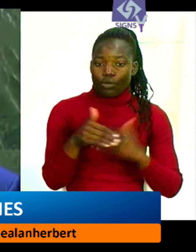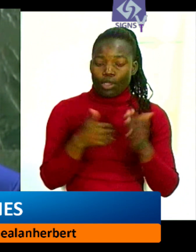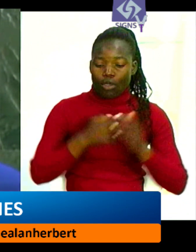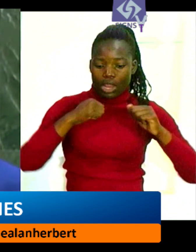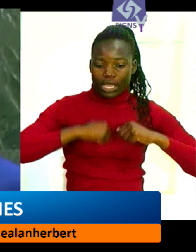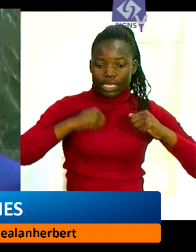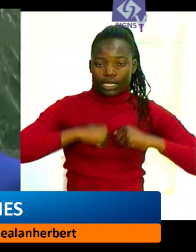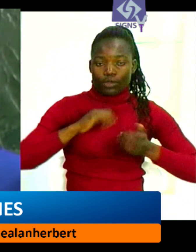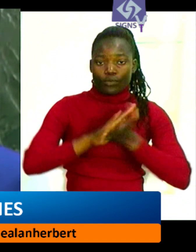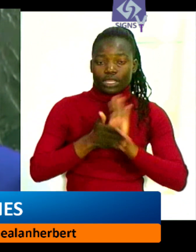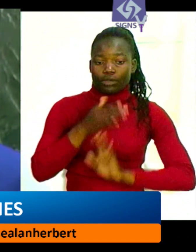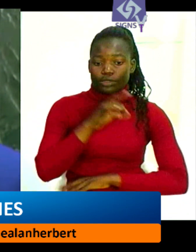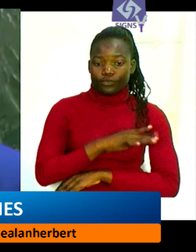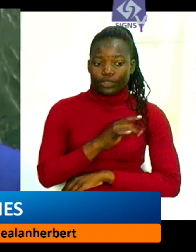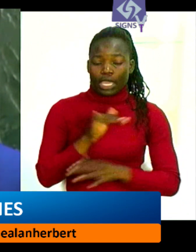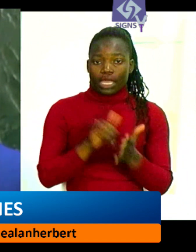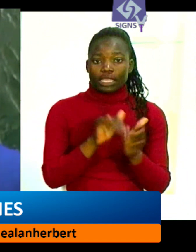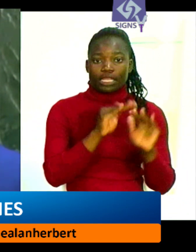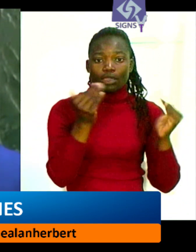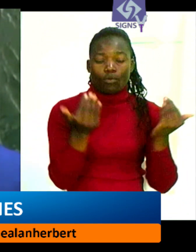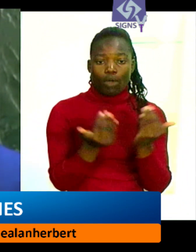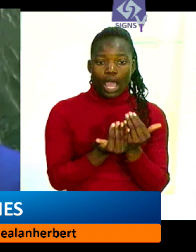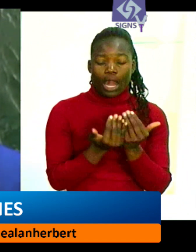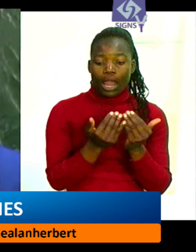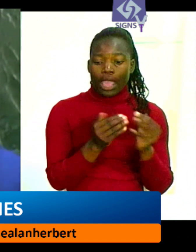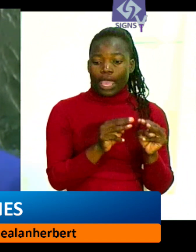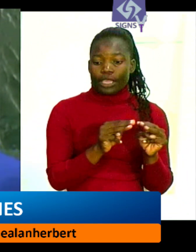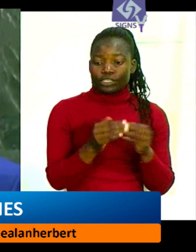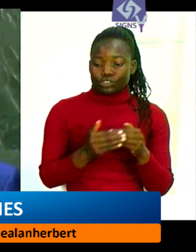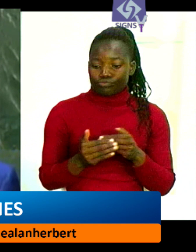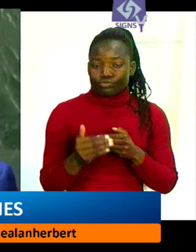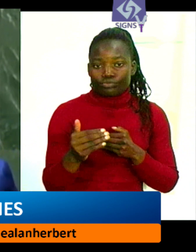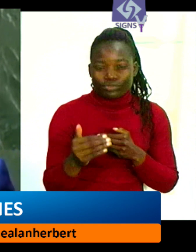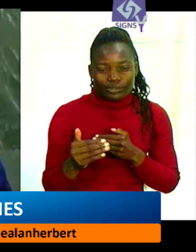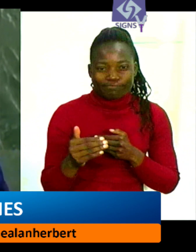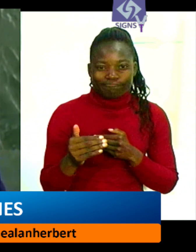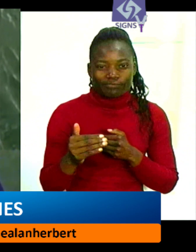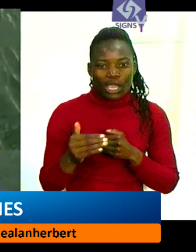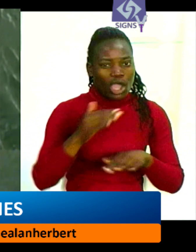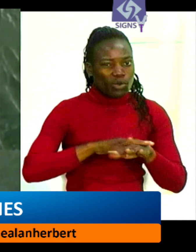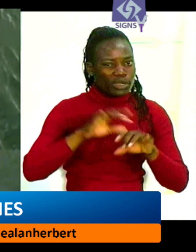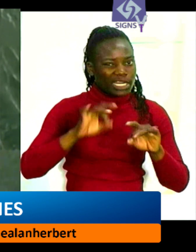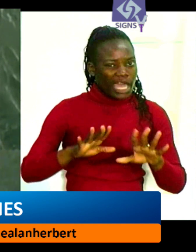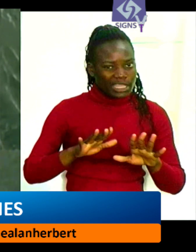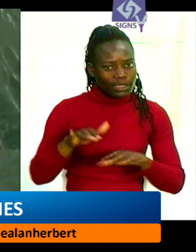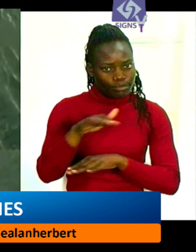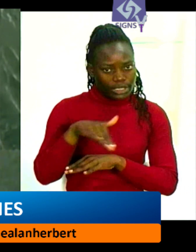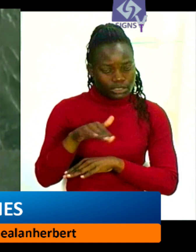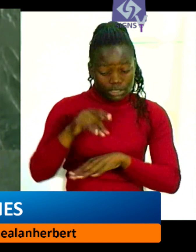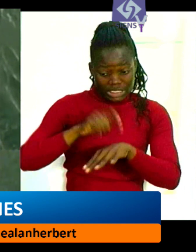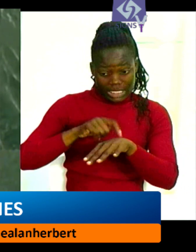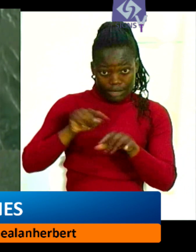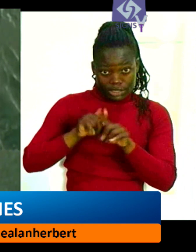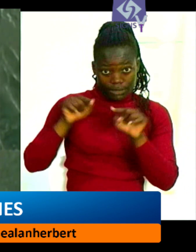We may all agree, without any fear of contradiction, that the world is headed in a most undesirable